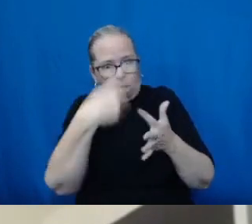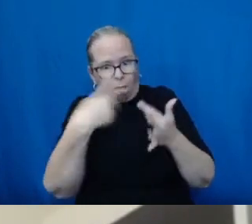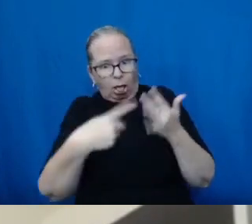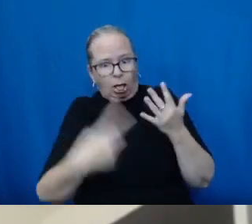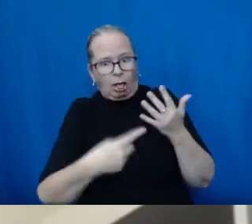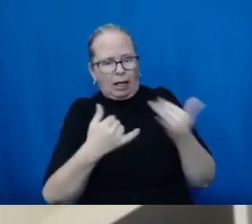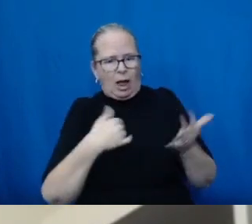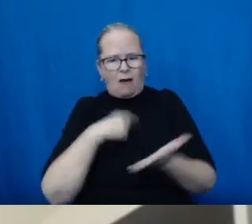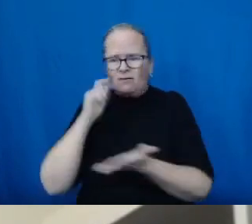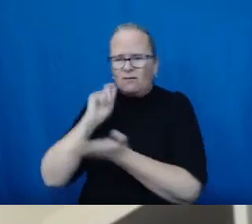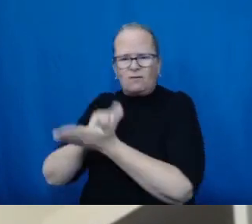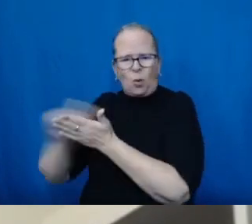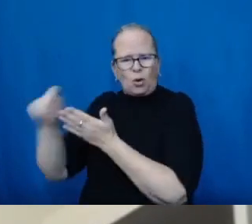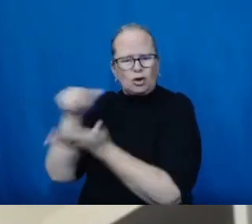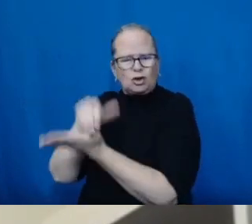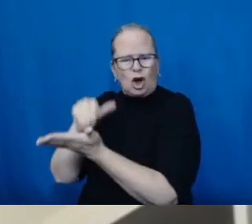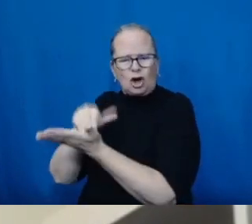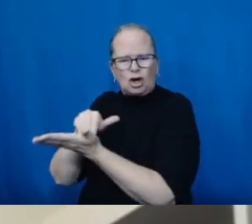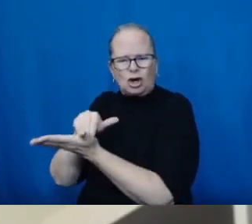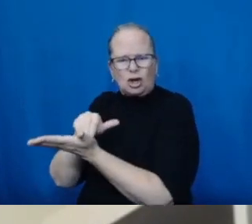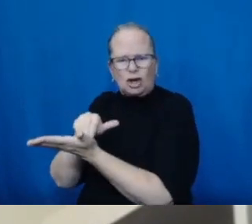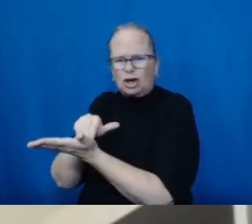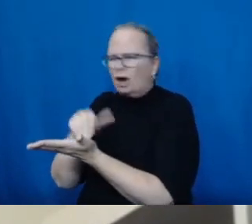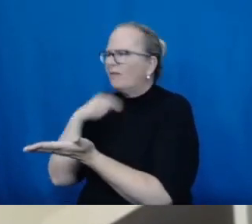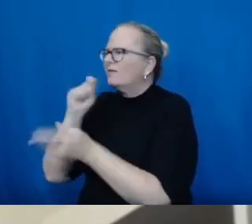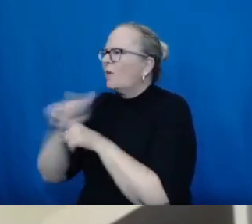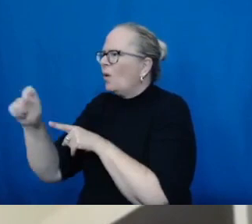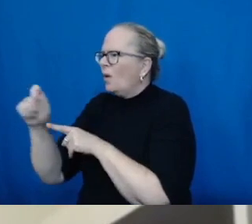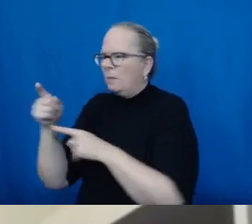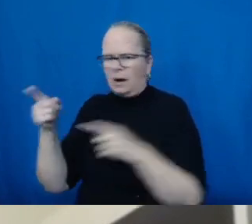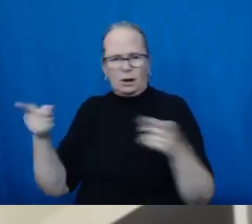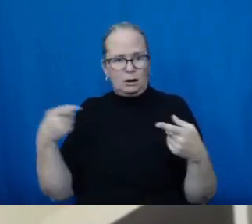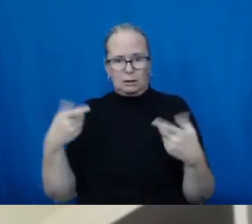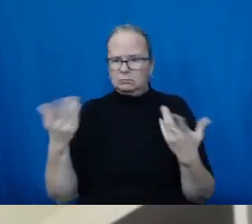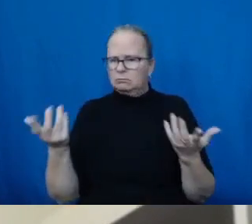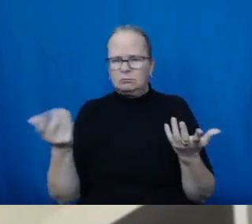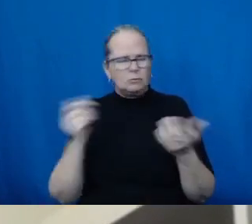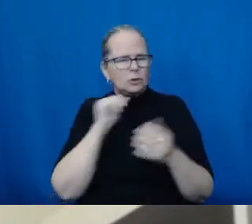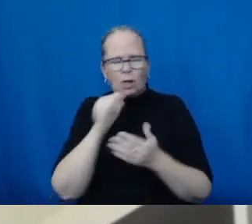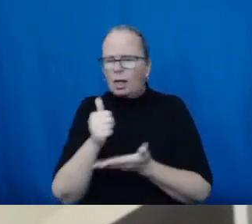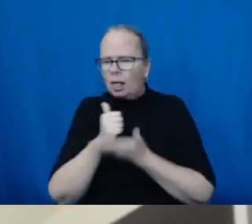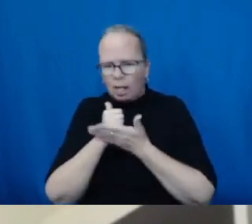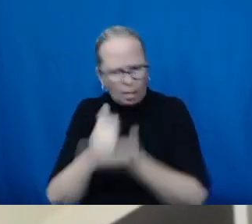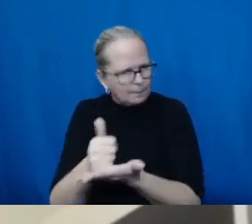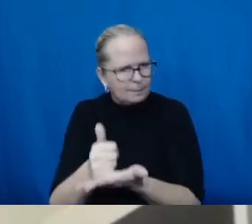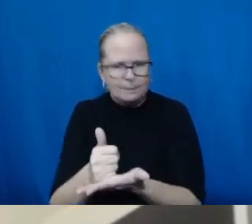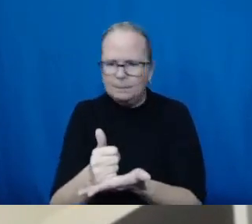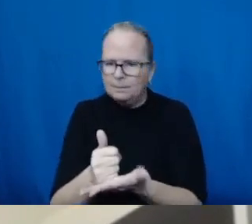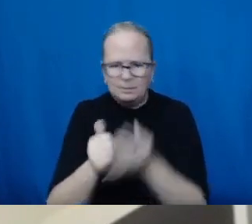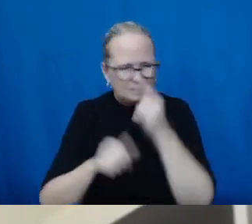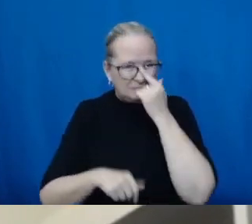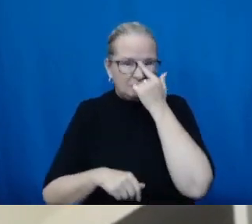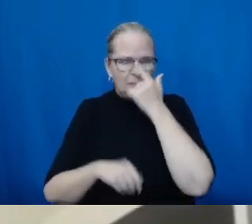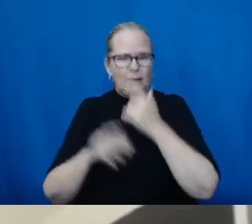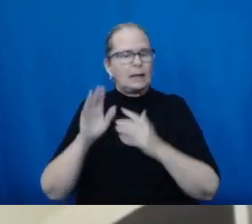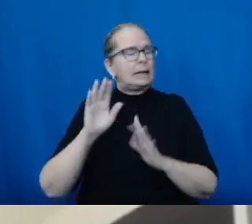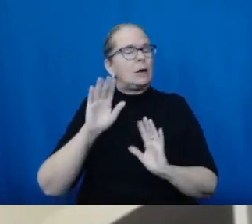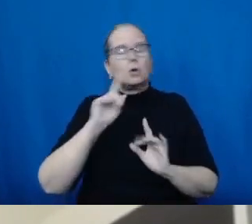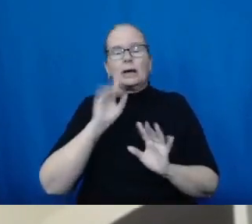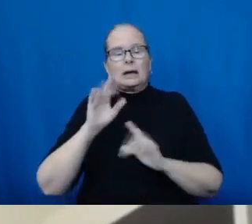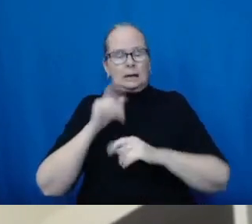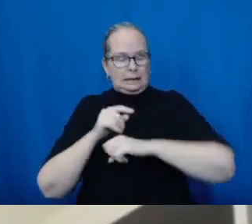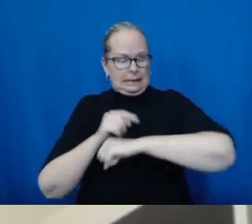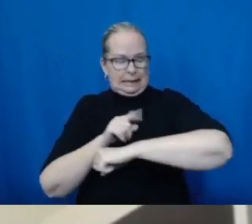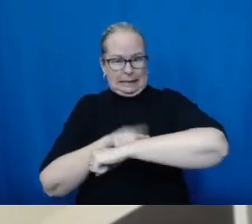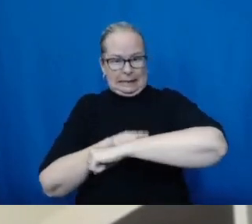in those kinds of cases is sort of try to pick away in these conversations, like where are they getting their information and what are the underlying beliefs that they've bought into?